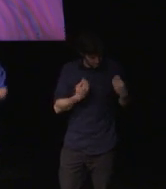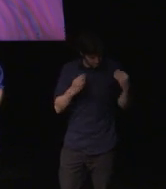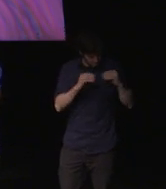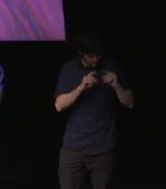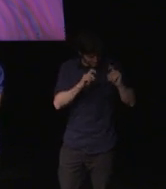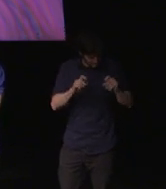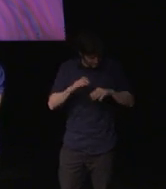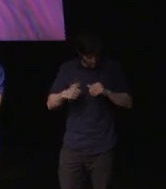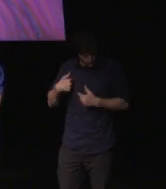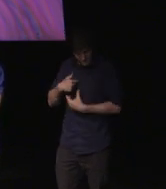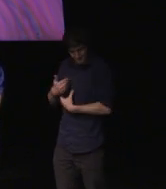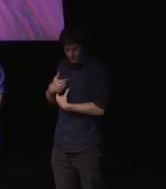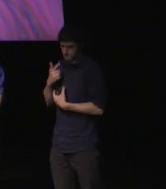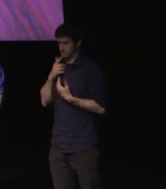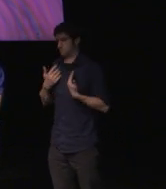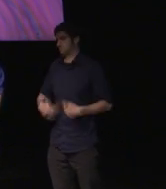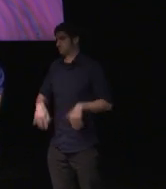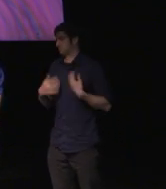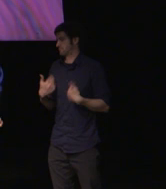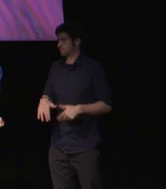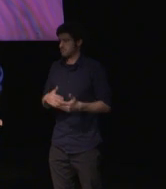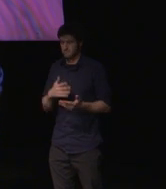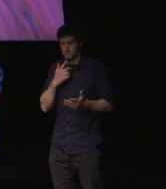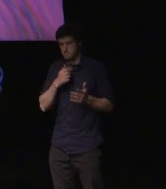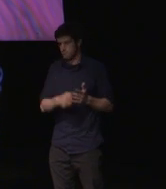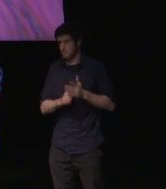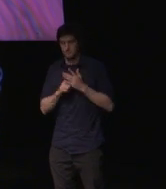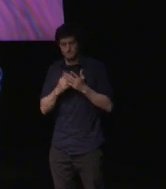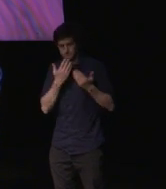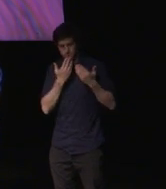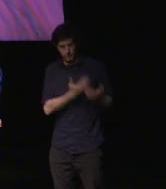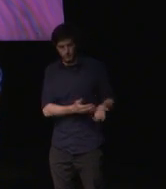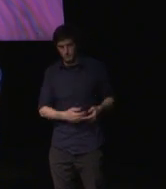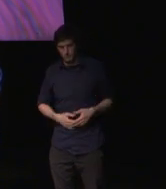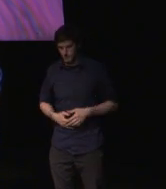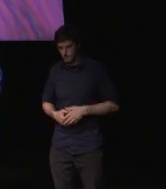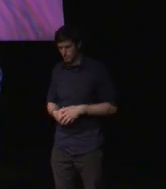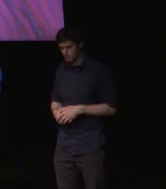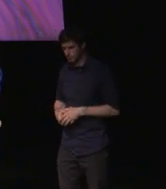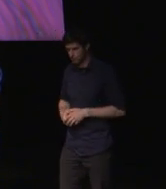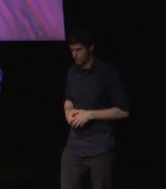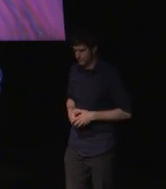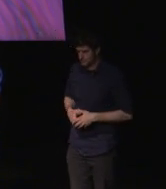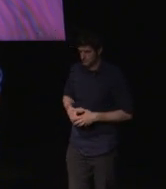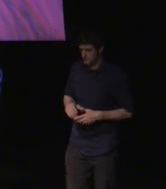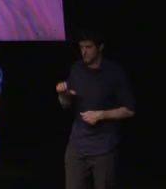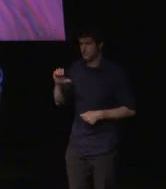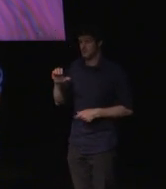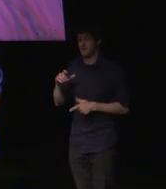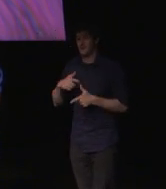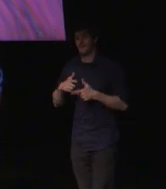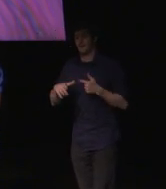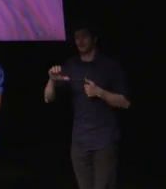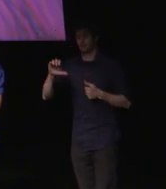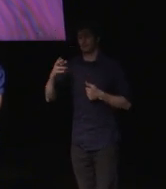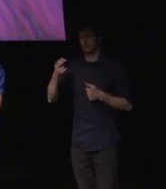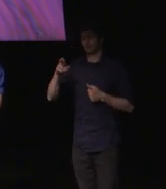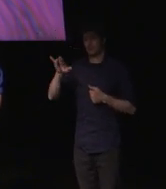there's Cherry. Cherry's also not in this room, probably because they all know me and they're all like out there. They're like, it's Bryce, I get